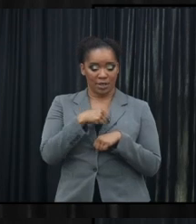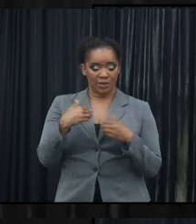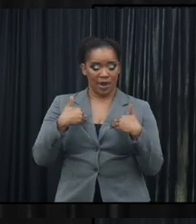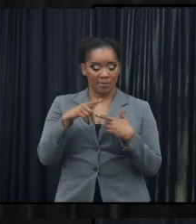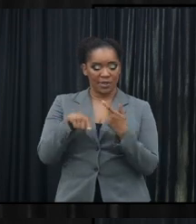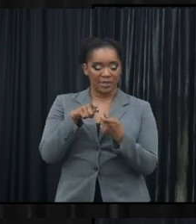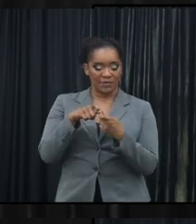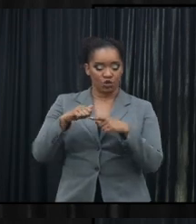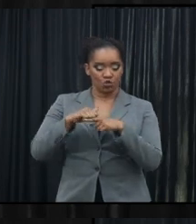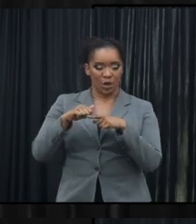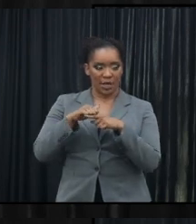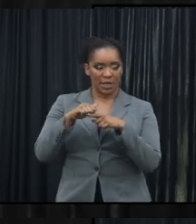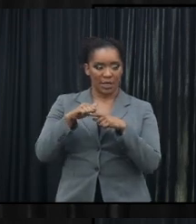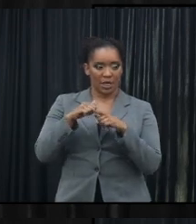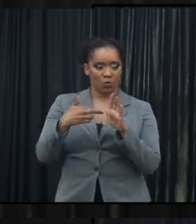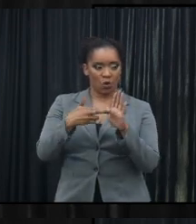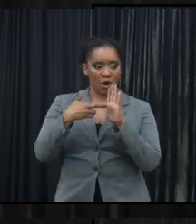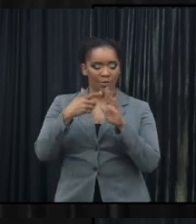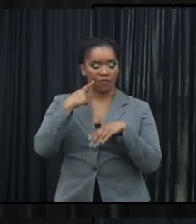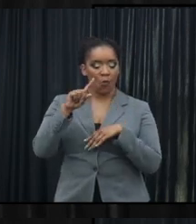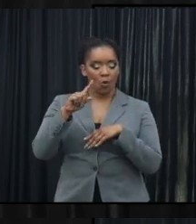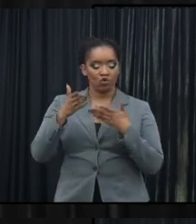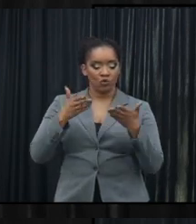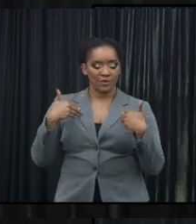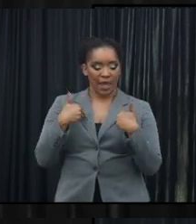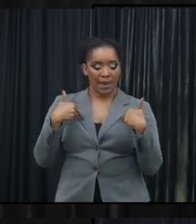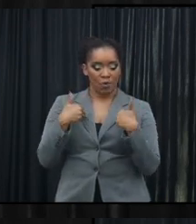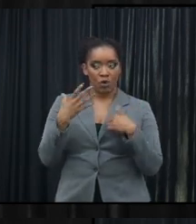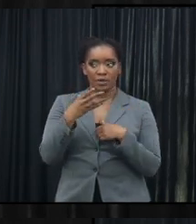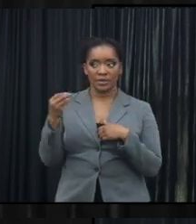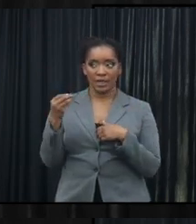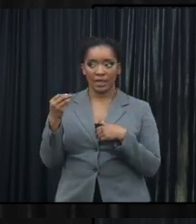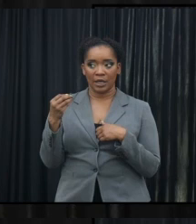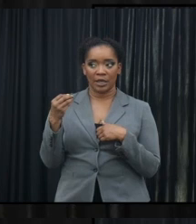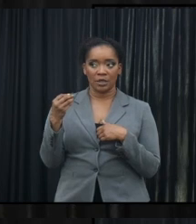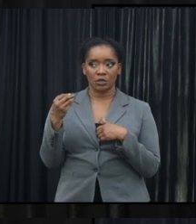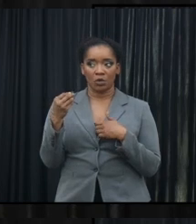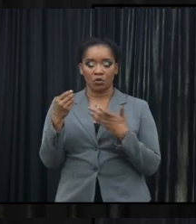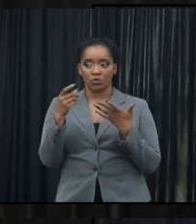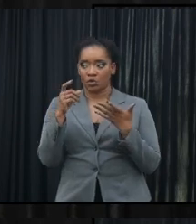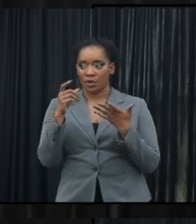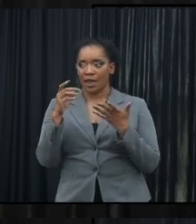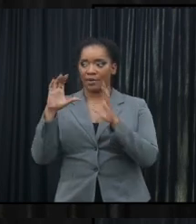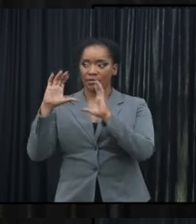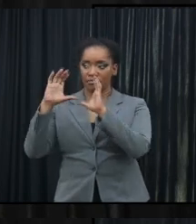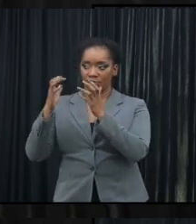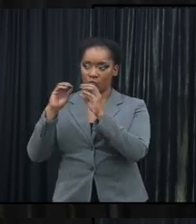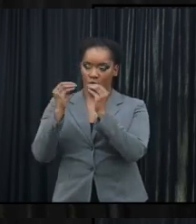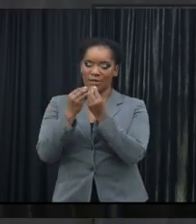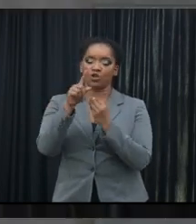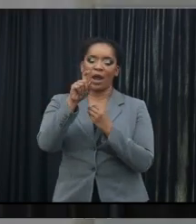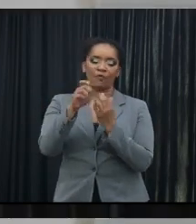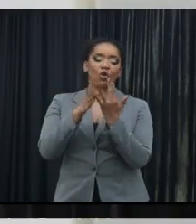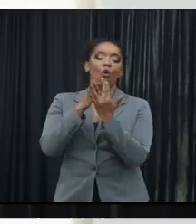training requirements for service animals, entities that you have to go through, or can individuals train their own